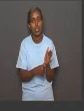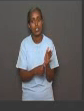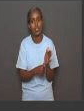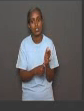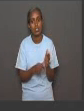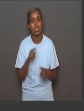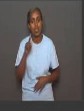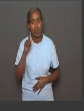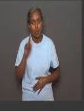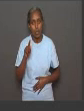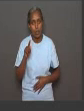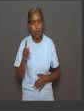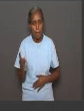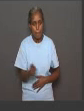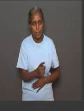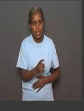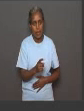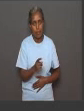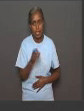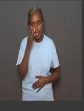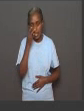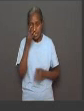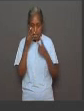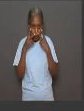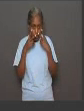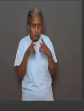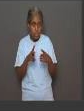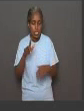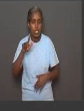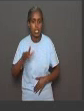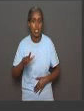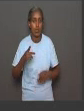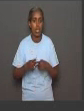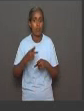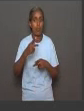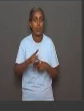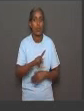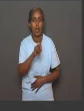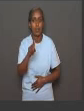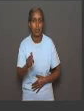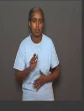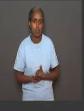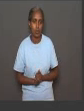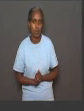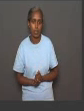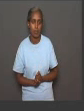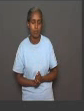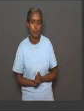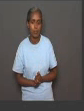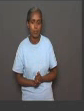inequality is one we have become accustomed to seeing in linear